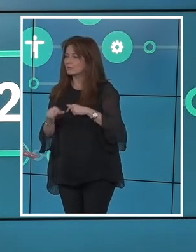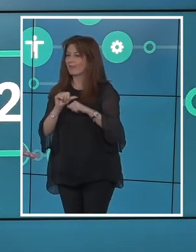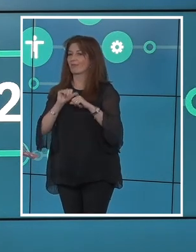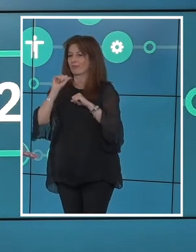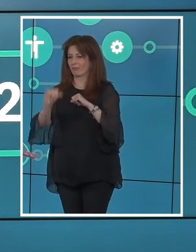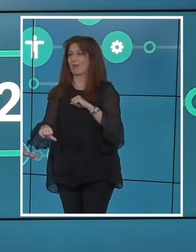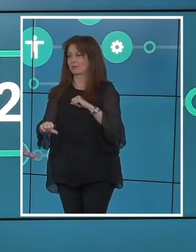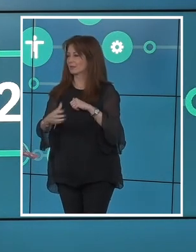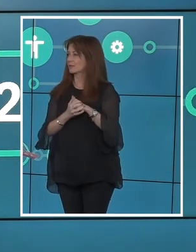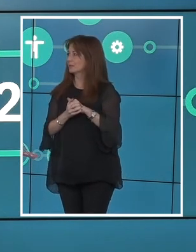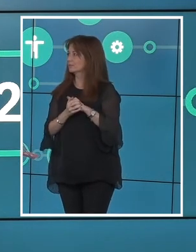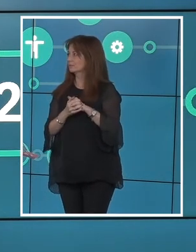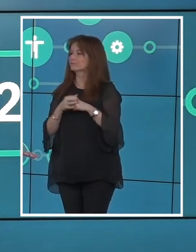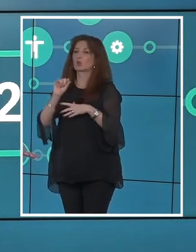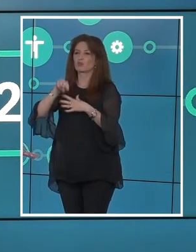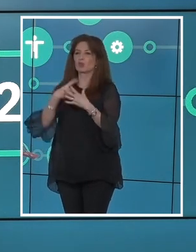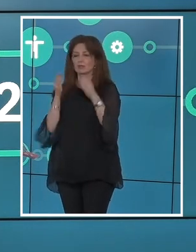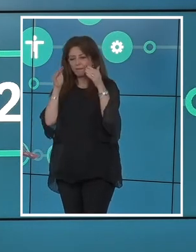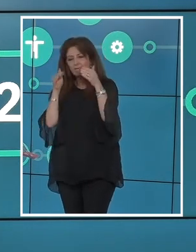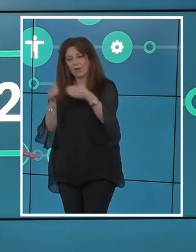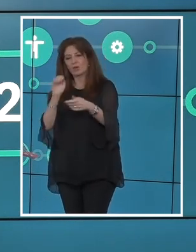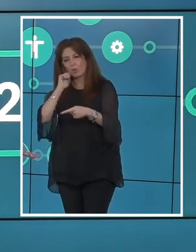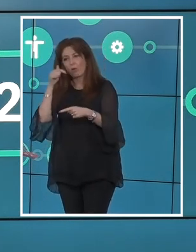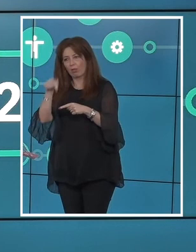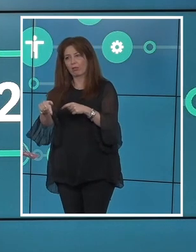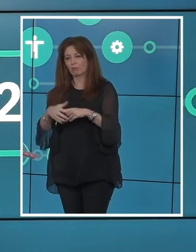next project that I'm focusing on.